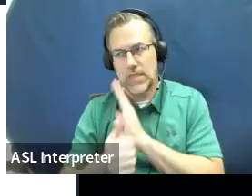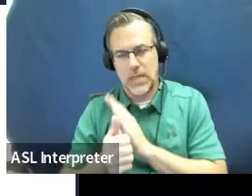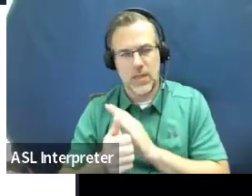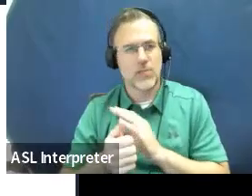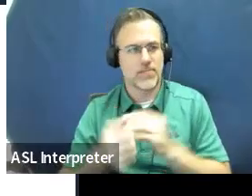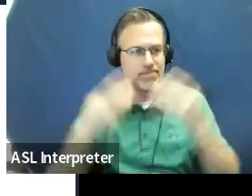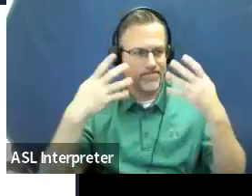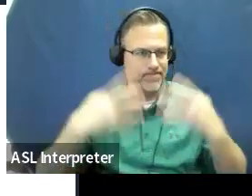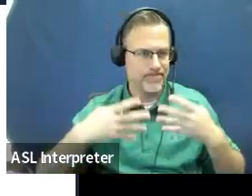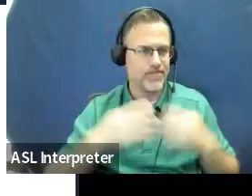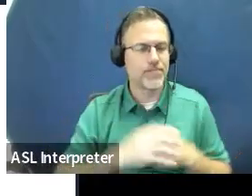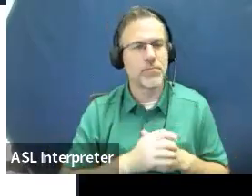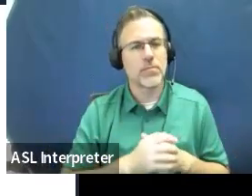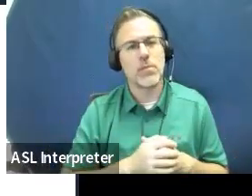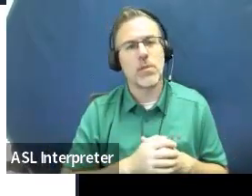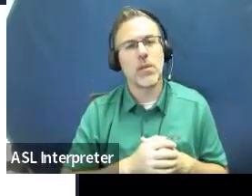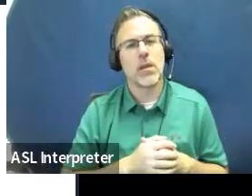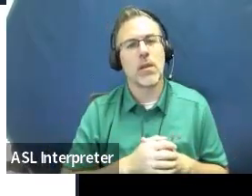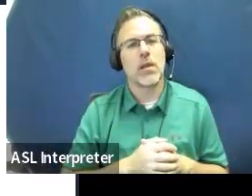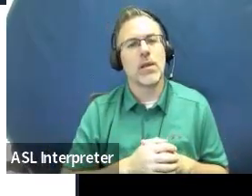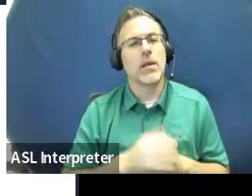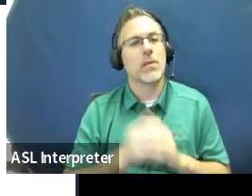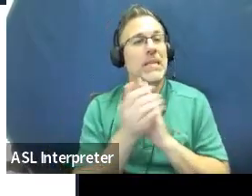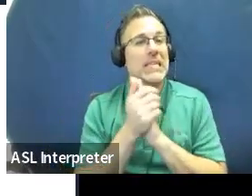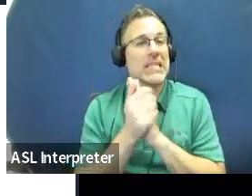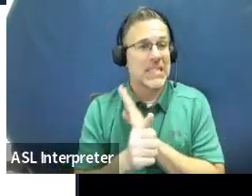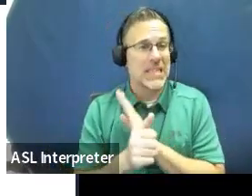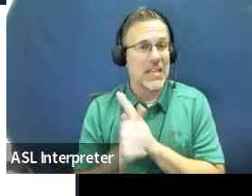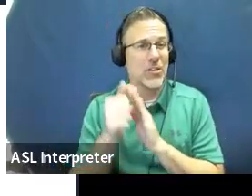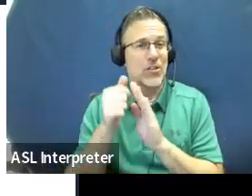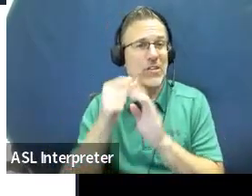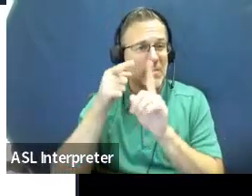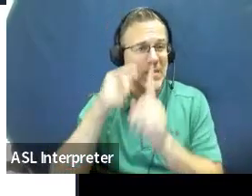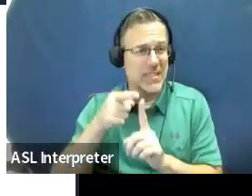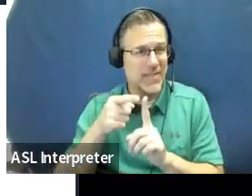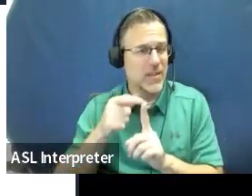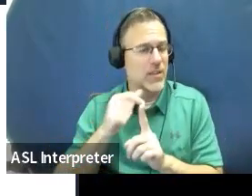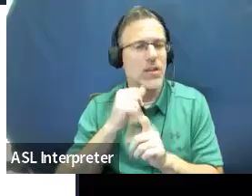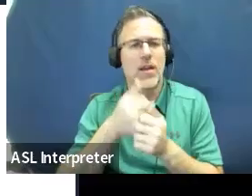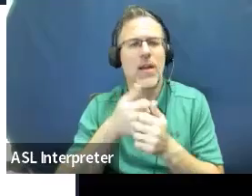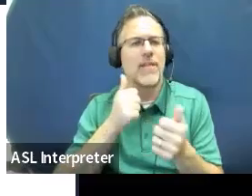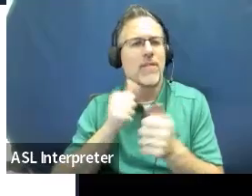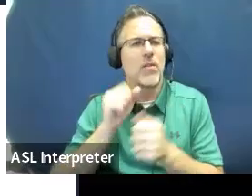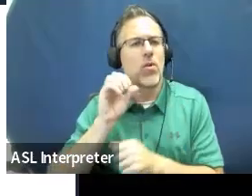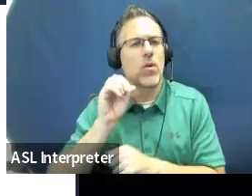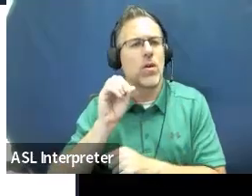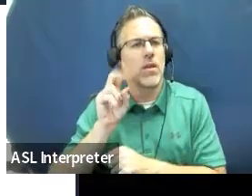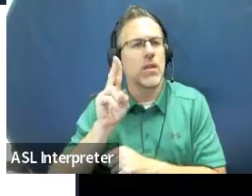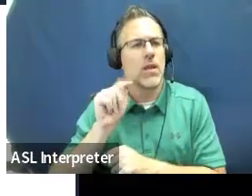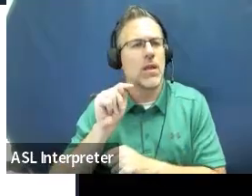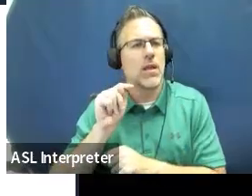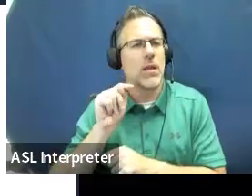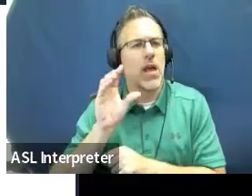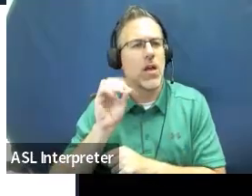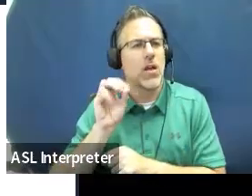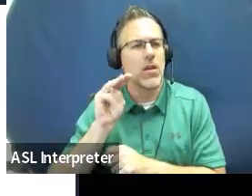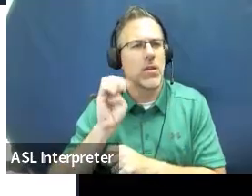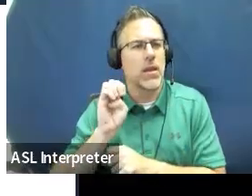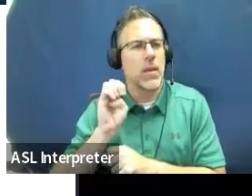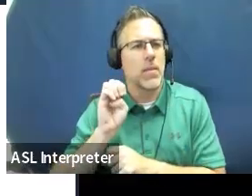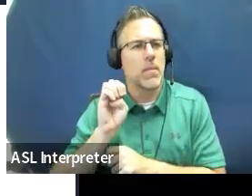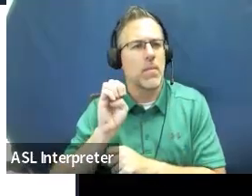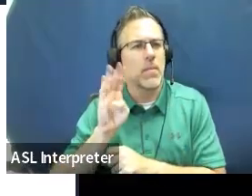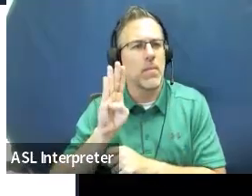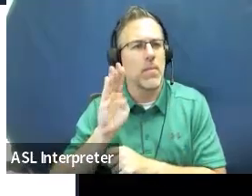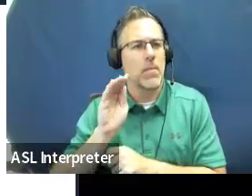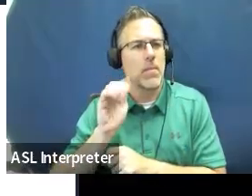And then be skill specific. Avoid those outcome-based goals. And we're going to talk about the outcome-based piece. So if you're like, I don't know what you're